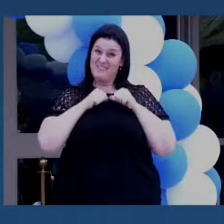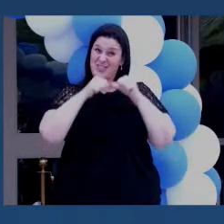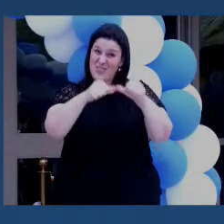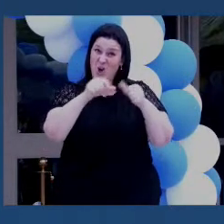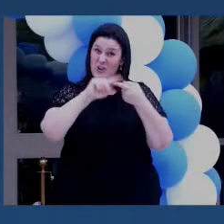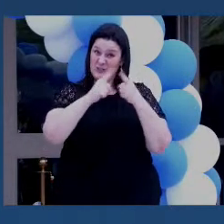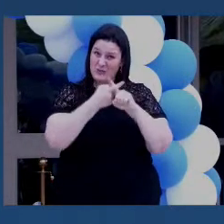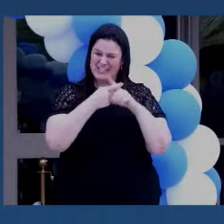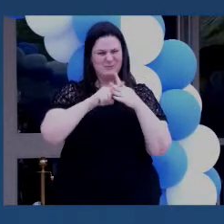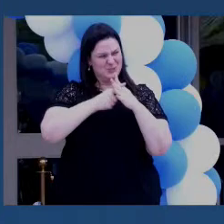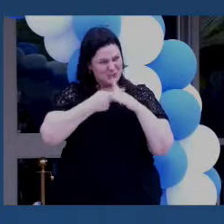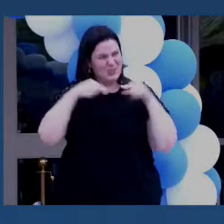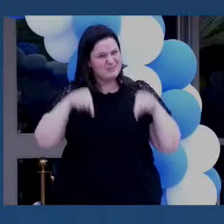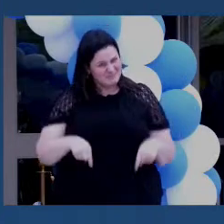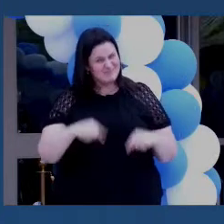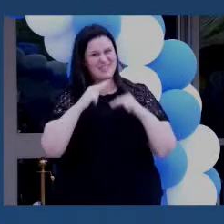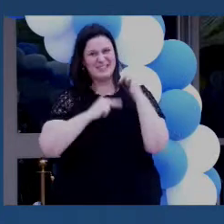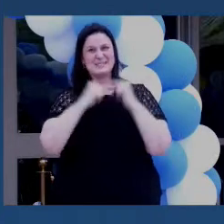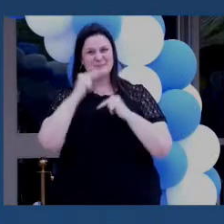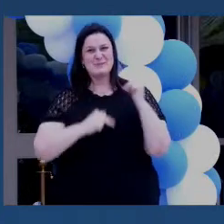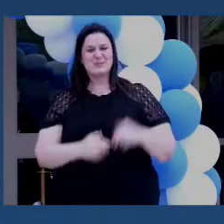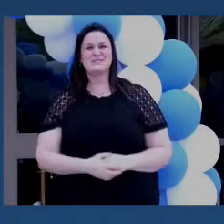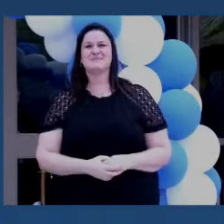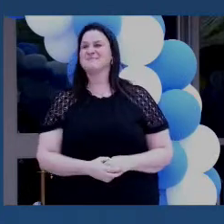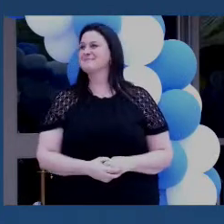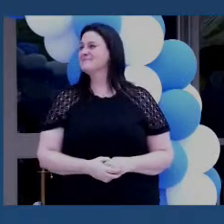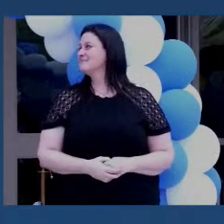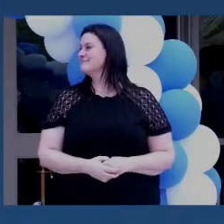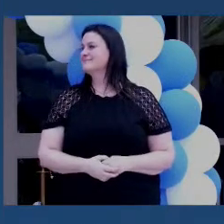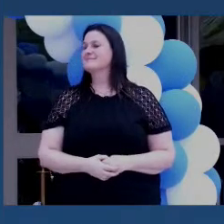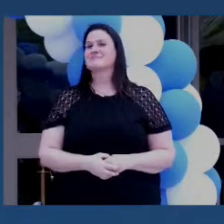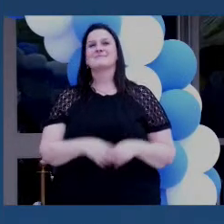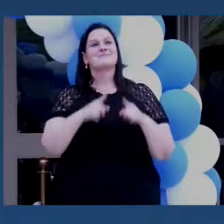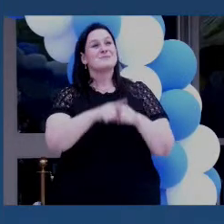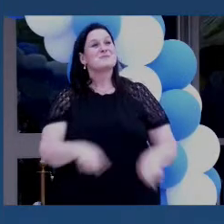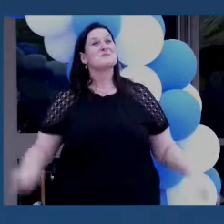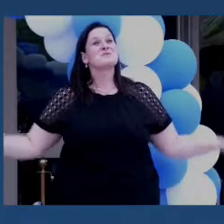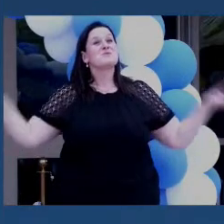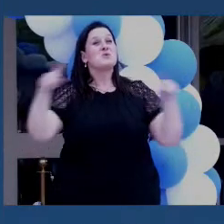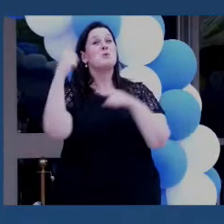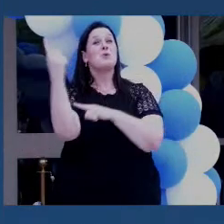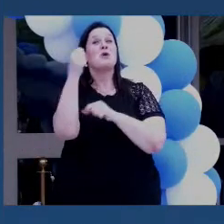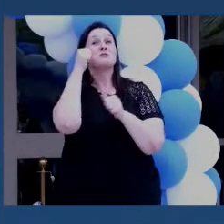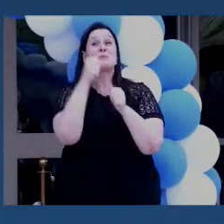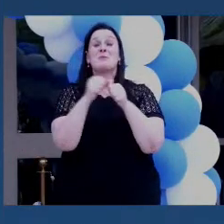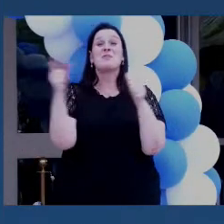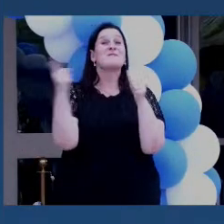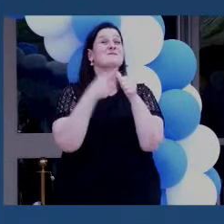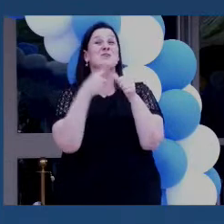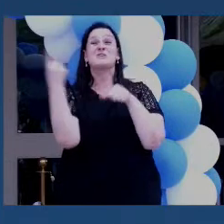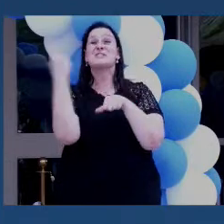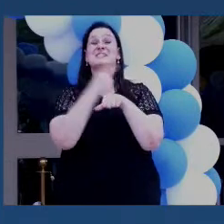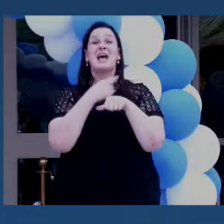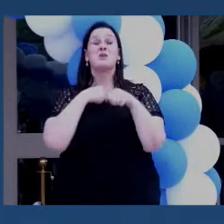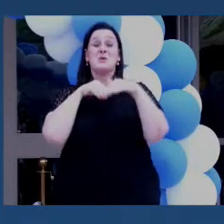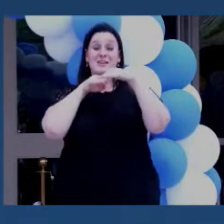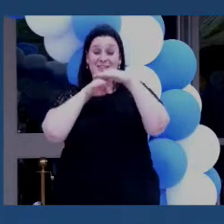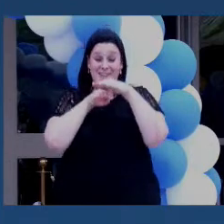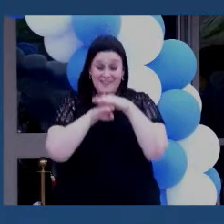made in this building. And you'll always remember the first day that you walked through this